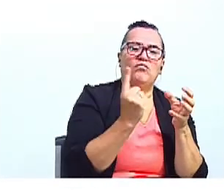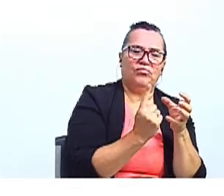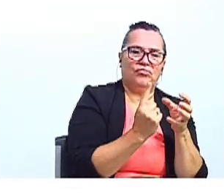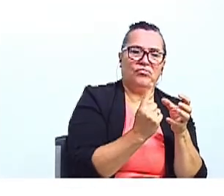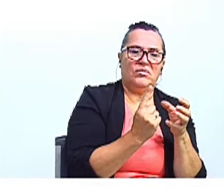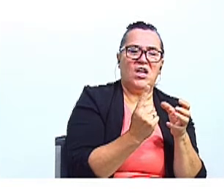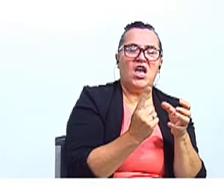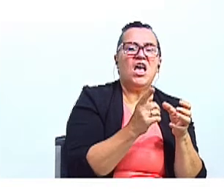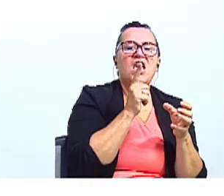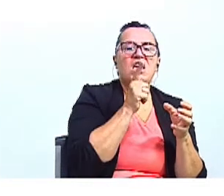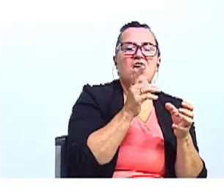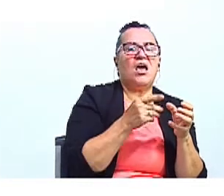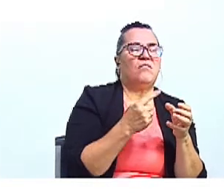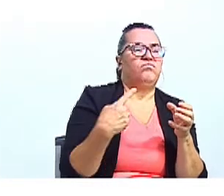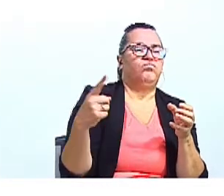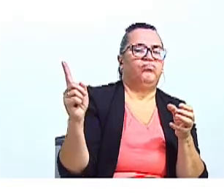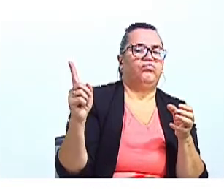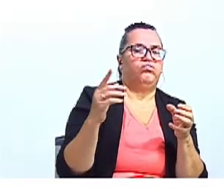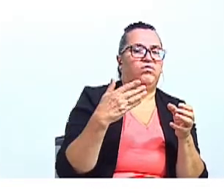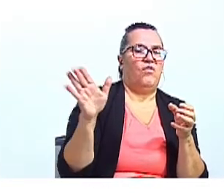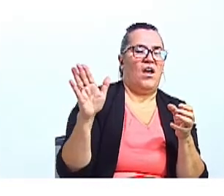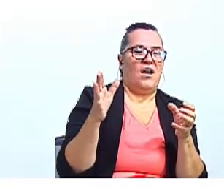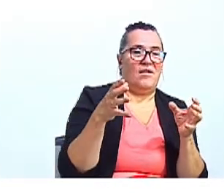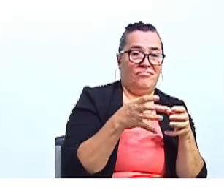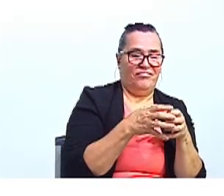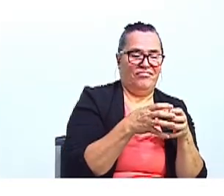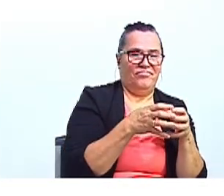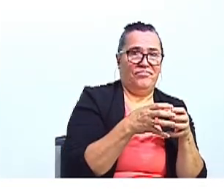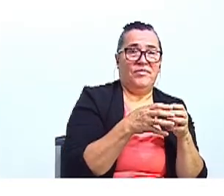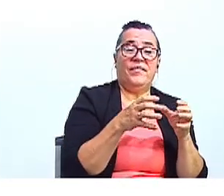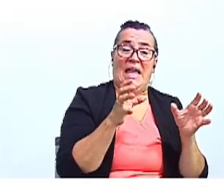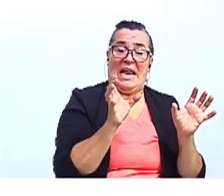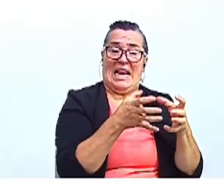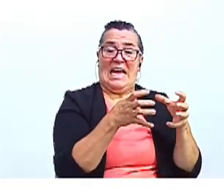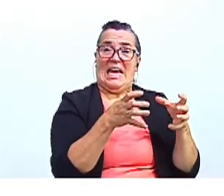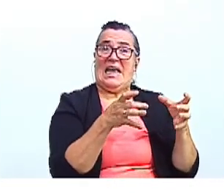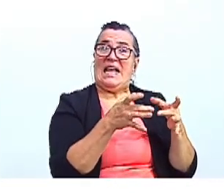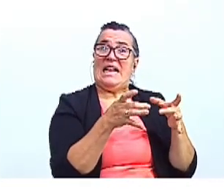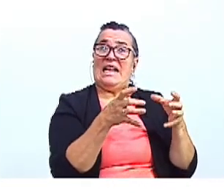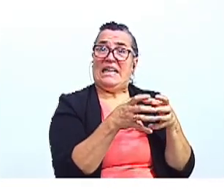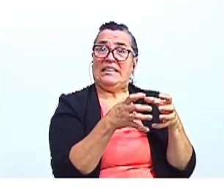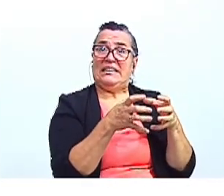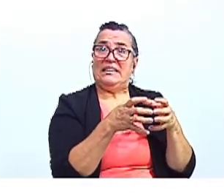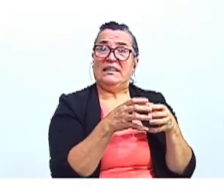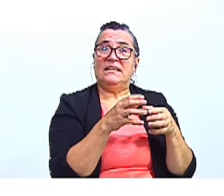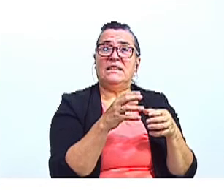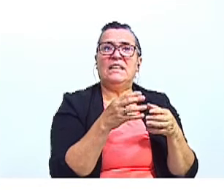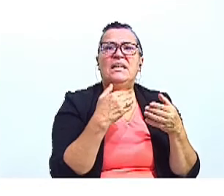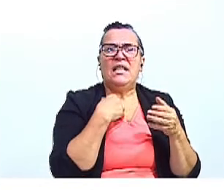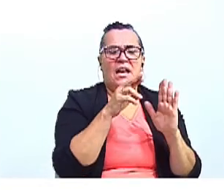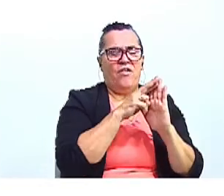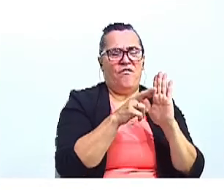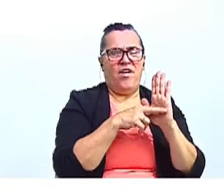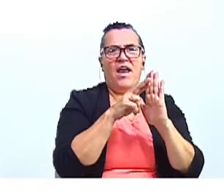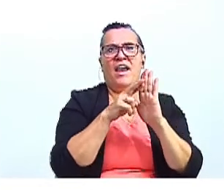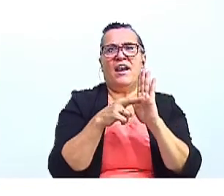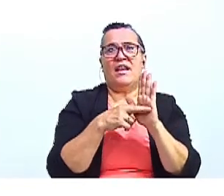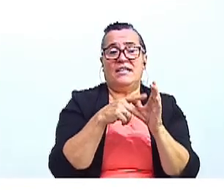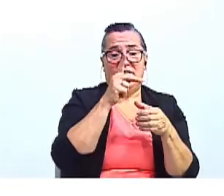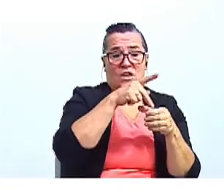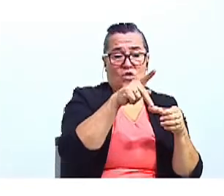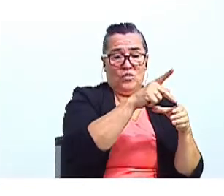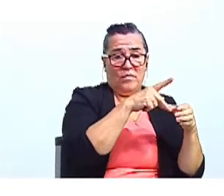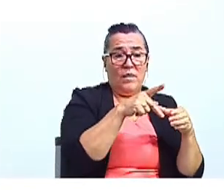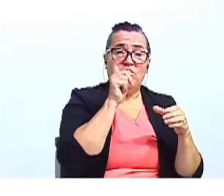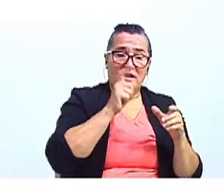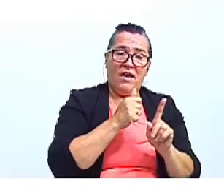a part of their group and who gets left out. Cliques usually have rules the members must